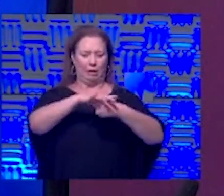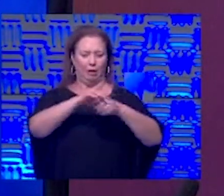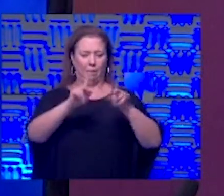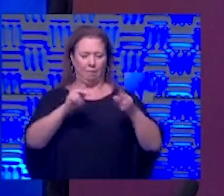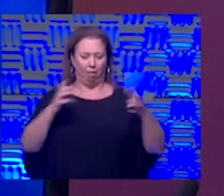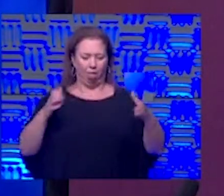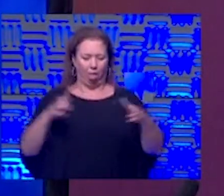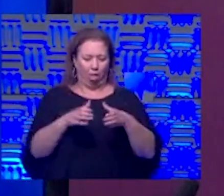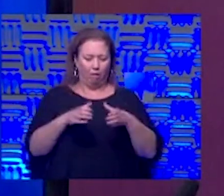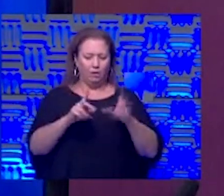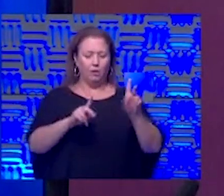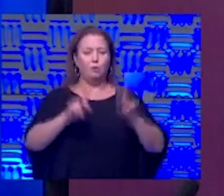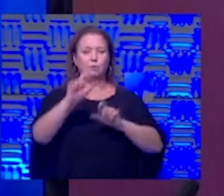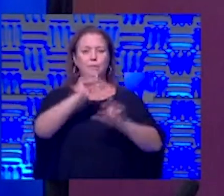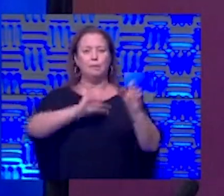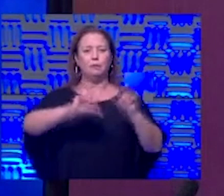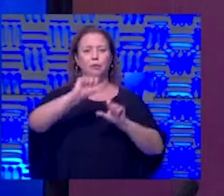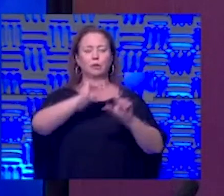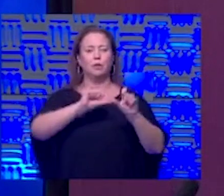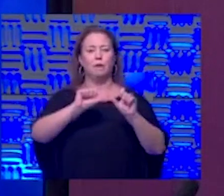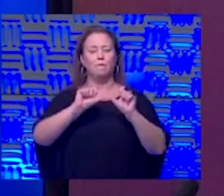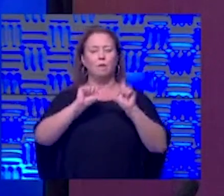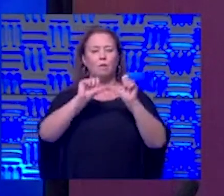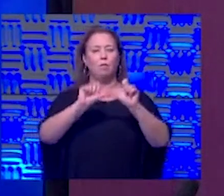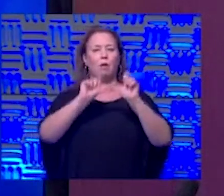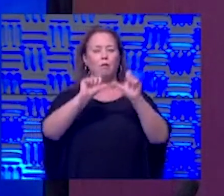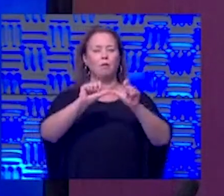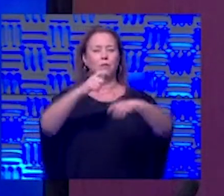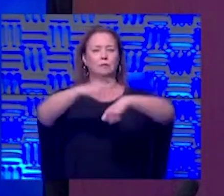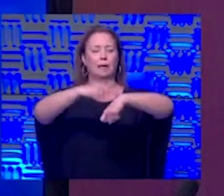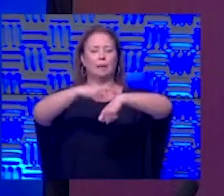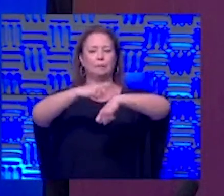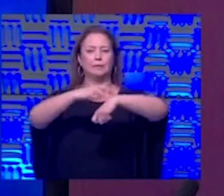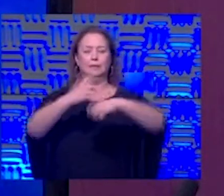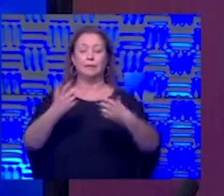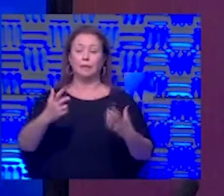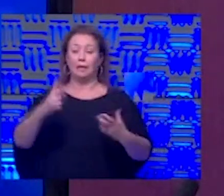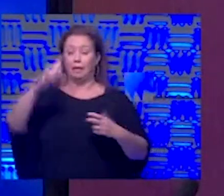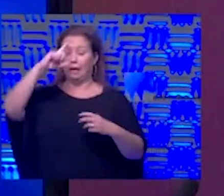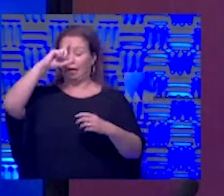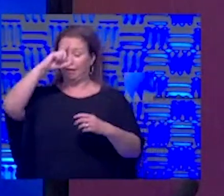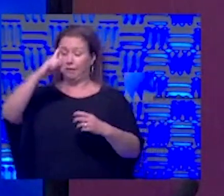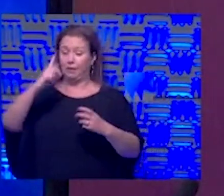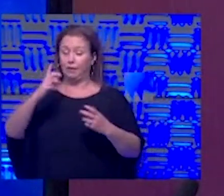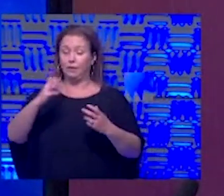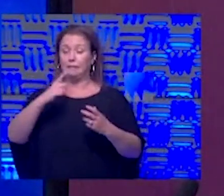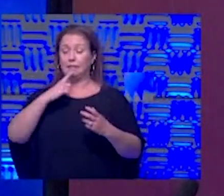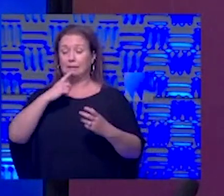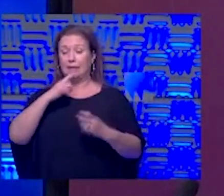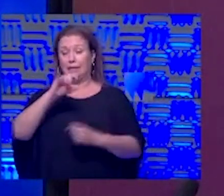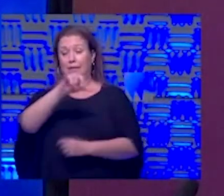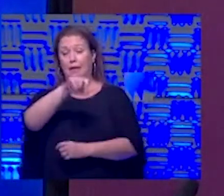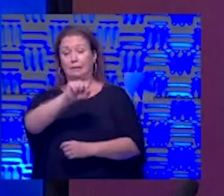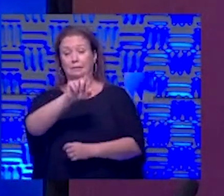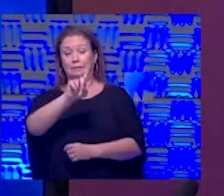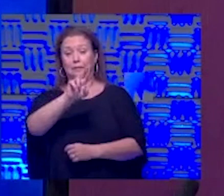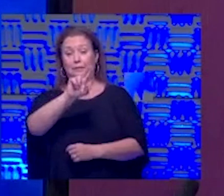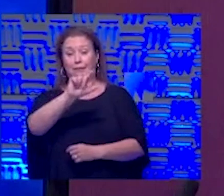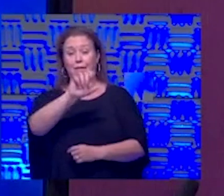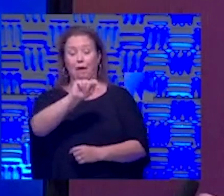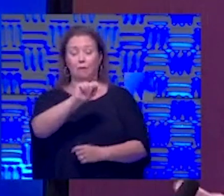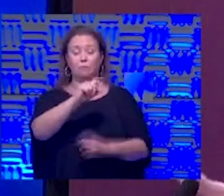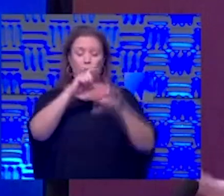people close together for extended periods of time. I think it would be a reasonable one to say yes in the dugout. On